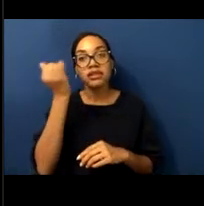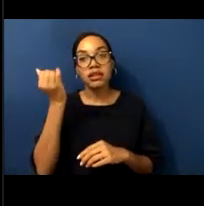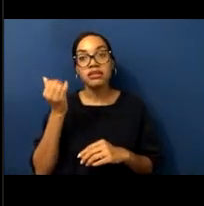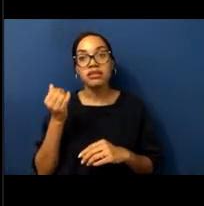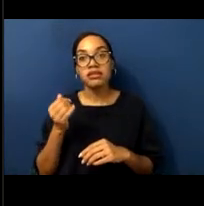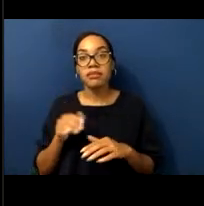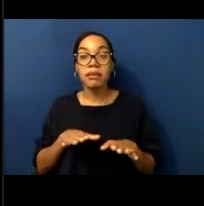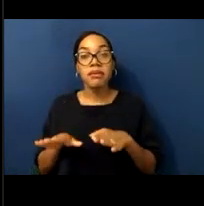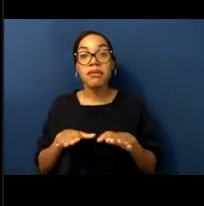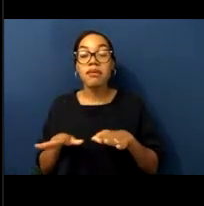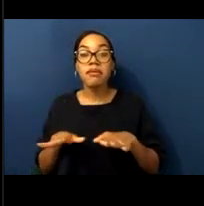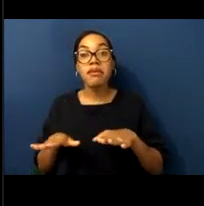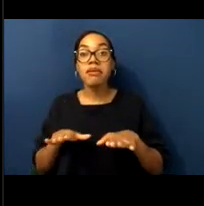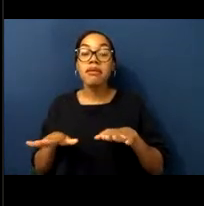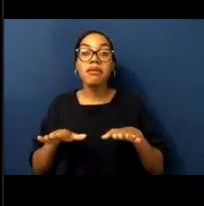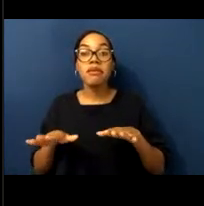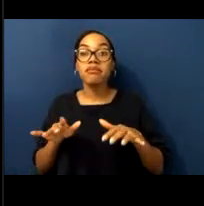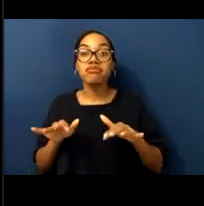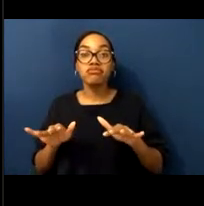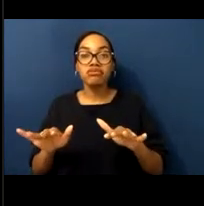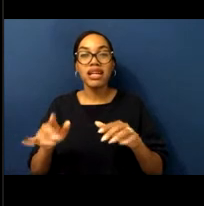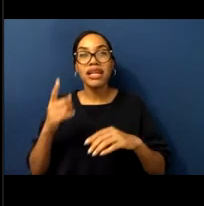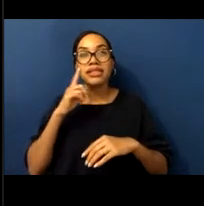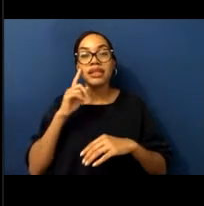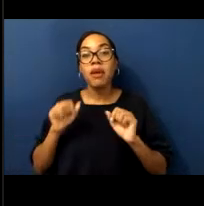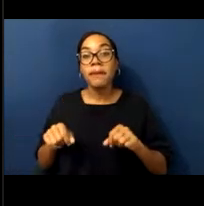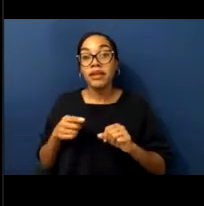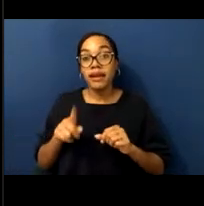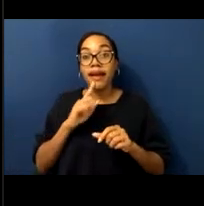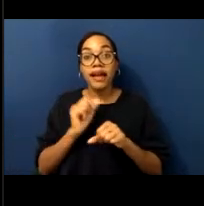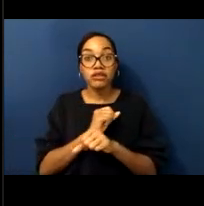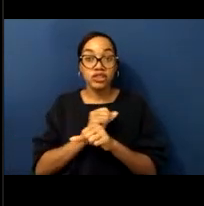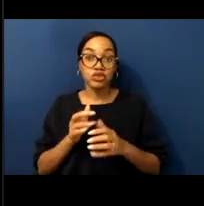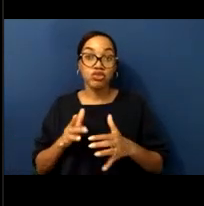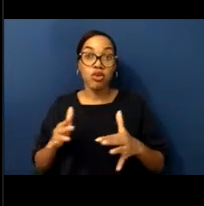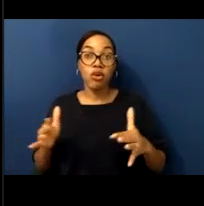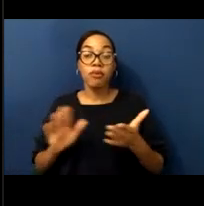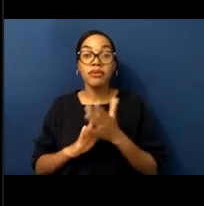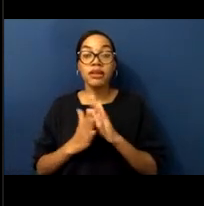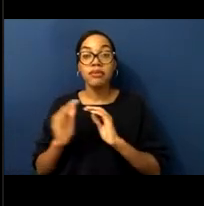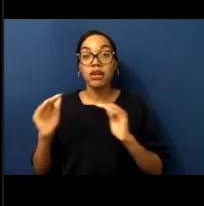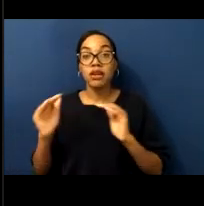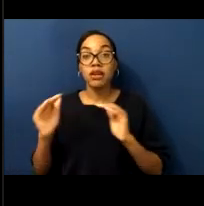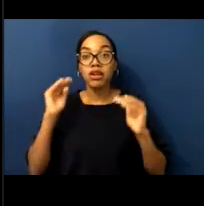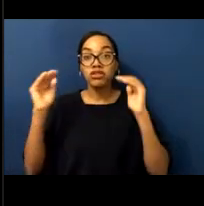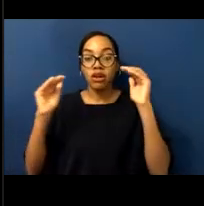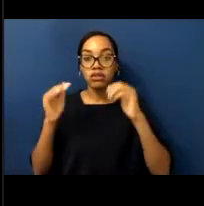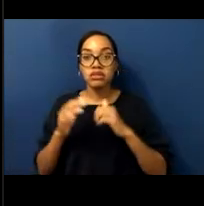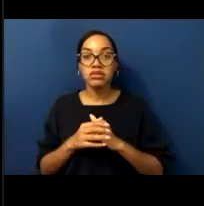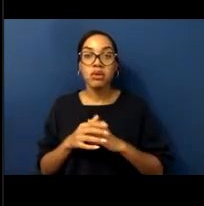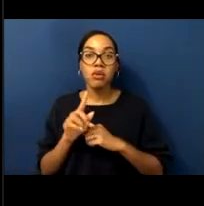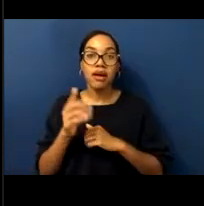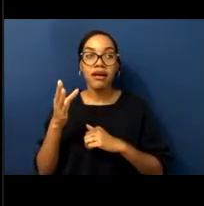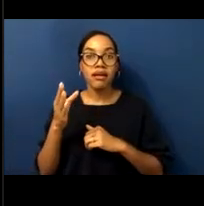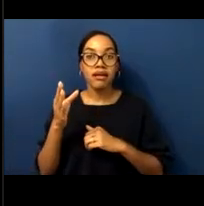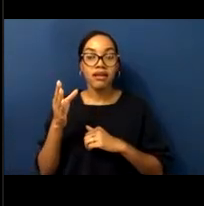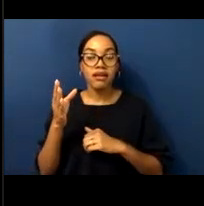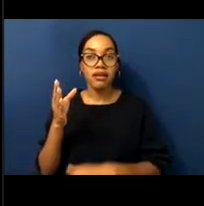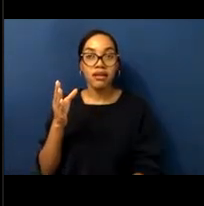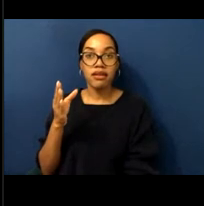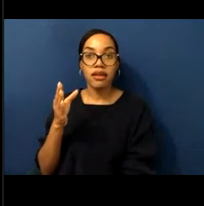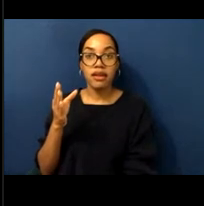baby turtle becoming an adult is about 1 in 1,000, 1 in 2,000. So for every 1,000 or 2,000 eggs produced, one